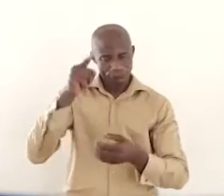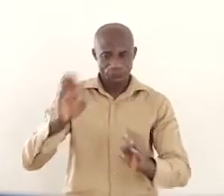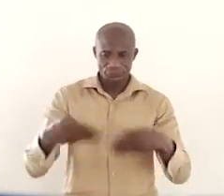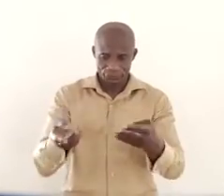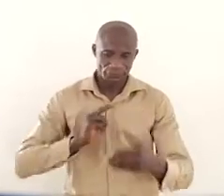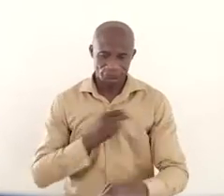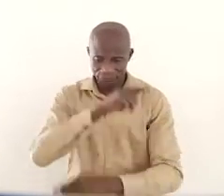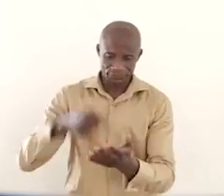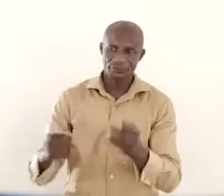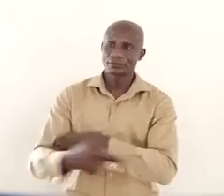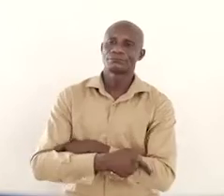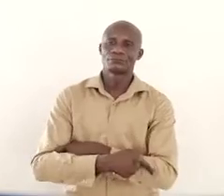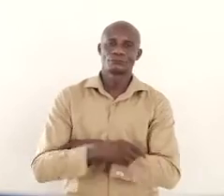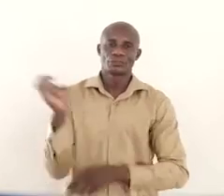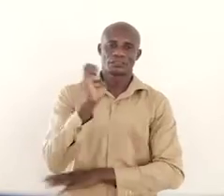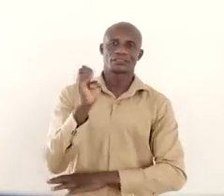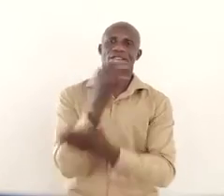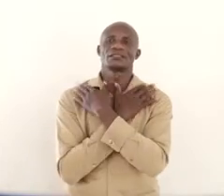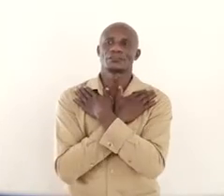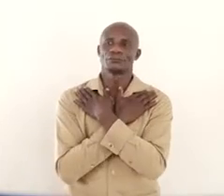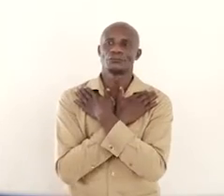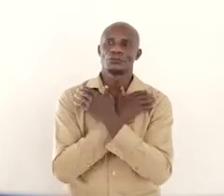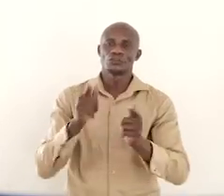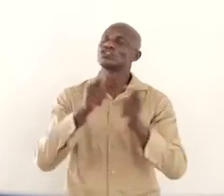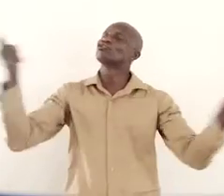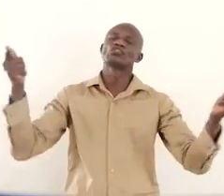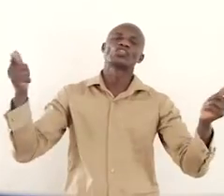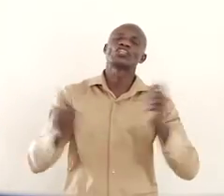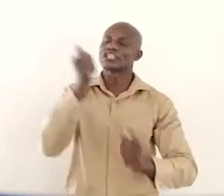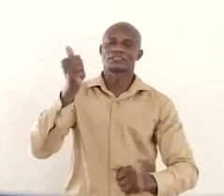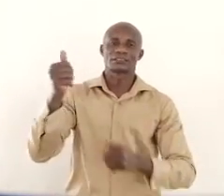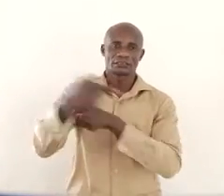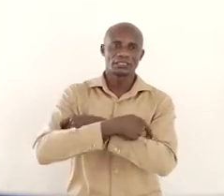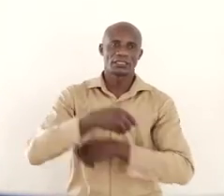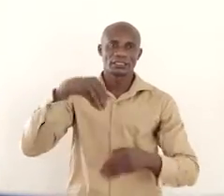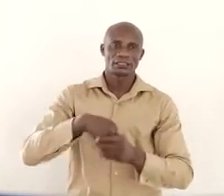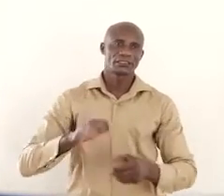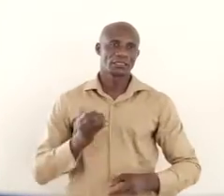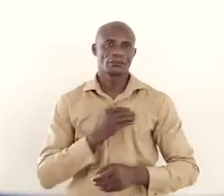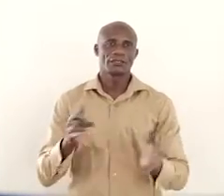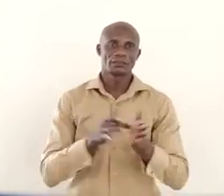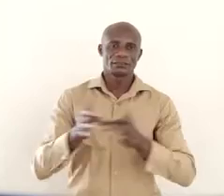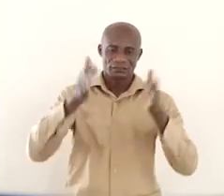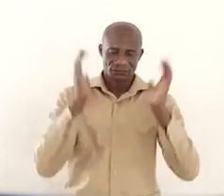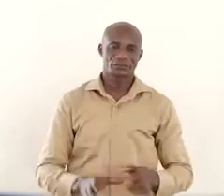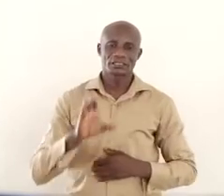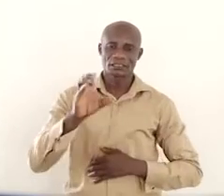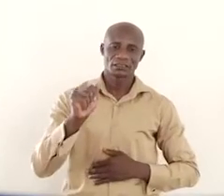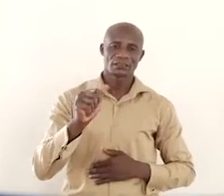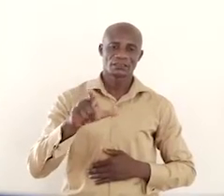Thank You for giving us this day, Easter Sunday, the greatest day in our Christian calendar, to recall this